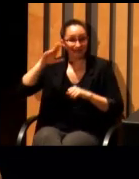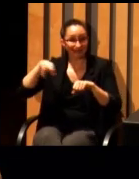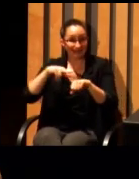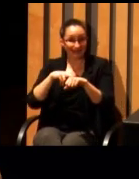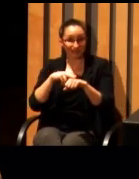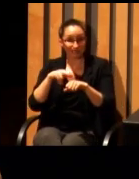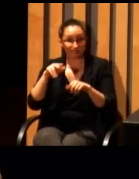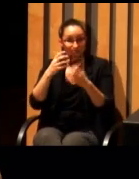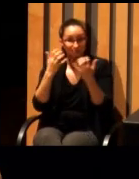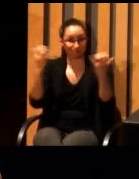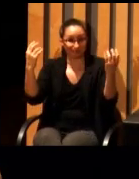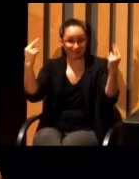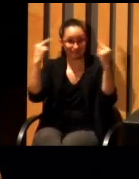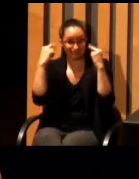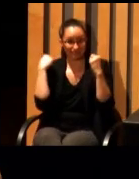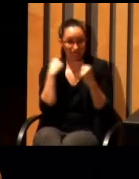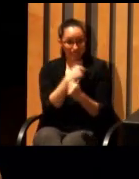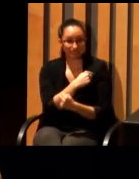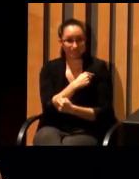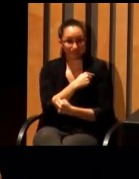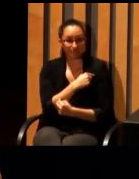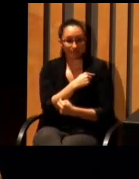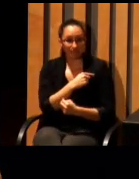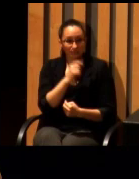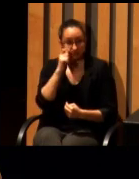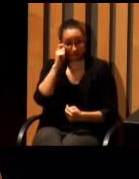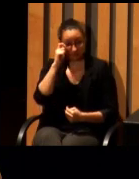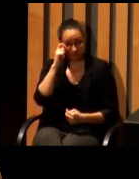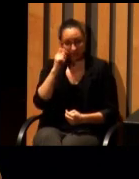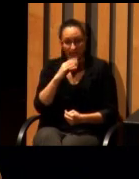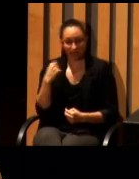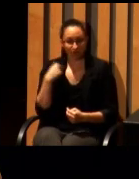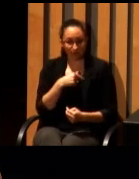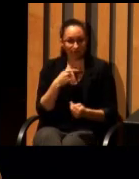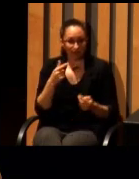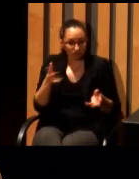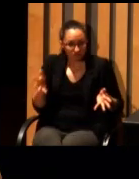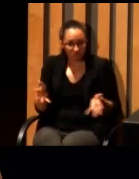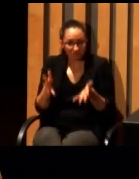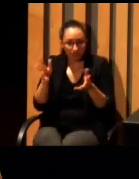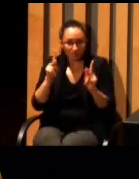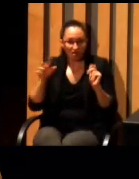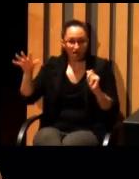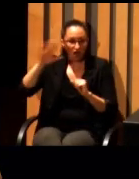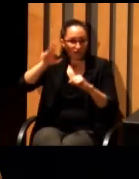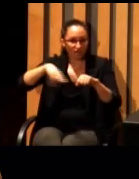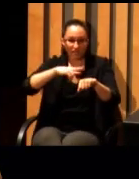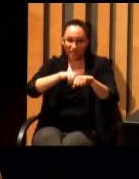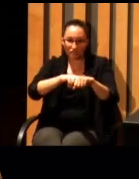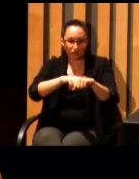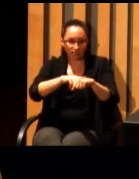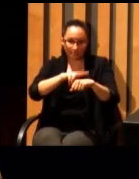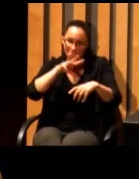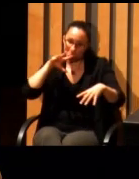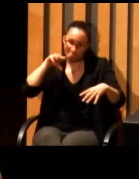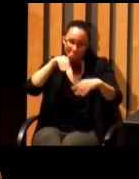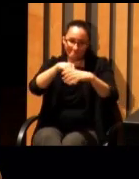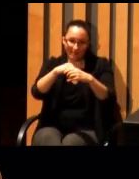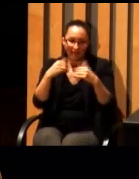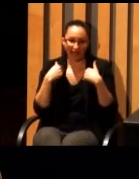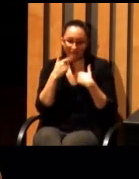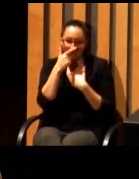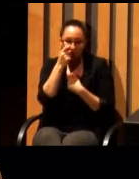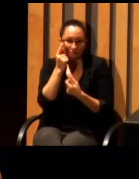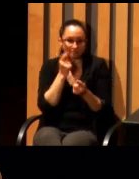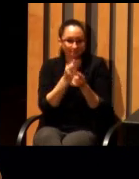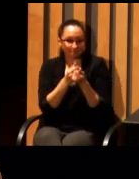is, you know, getting coverage, and there's people all over the country that have vested interest in this. But